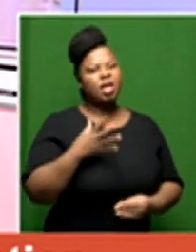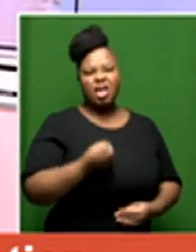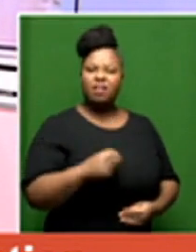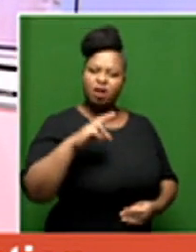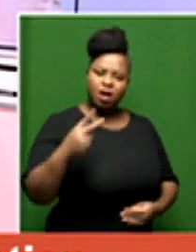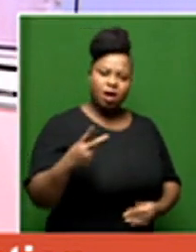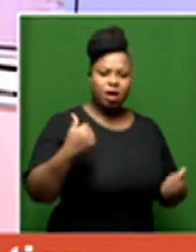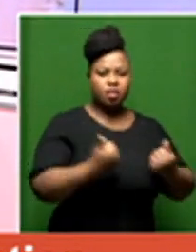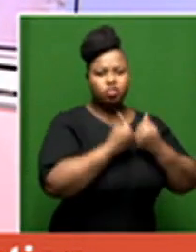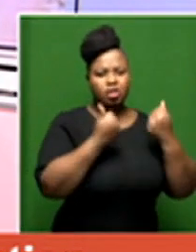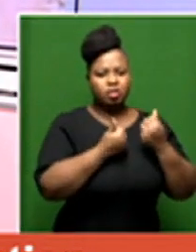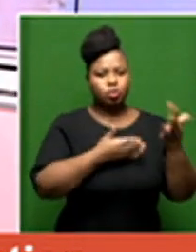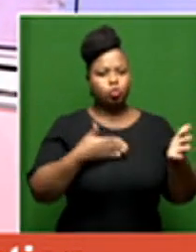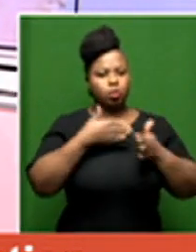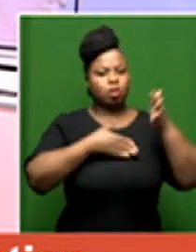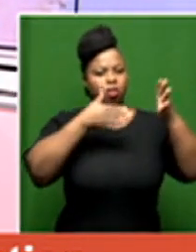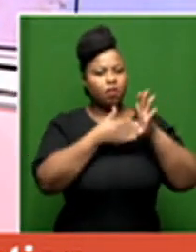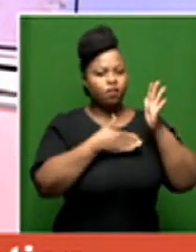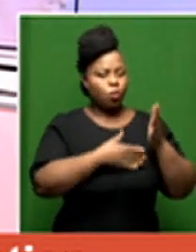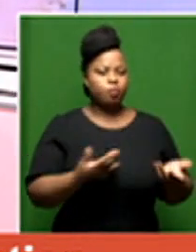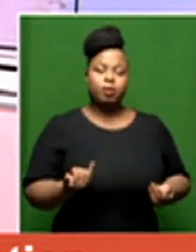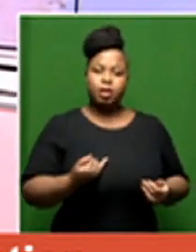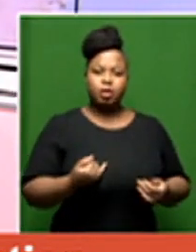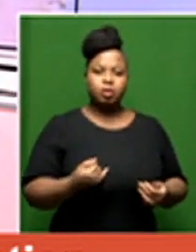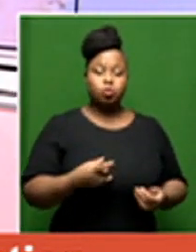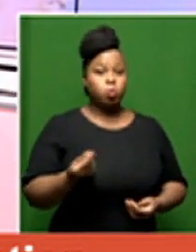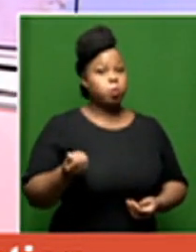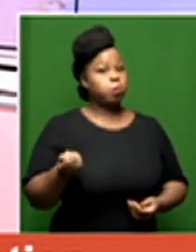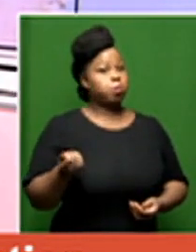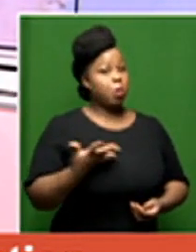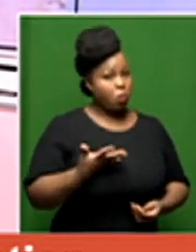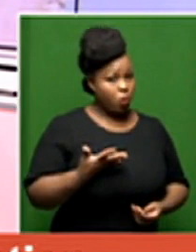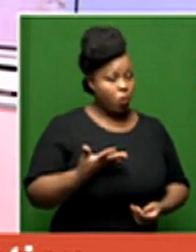has been challenges in accessing vaccines, like your pricing.